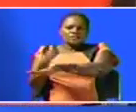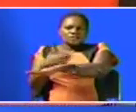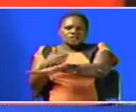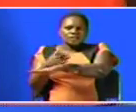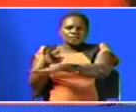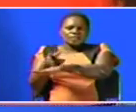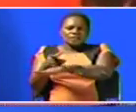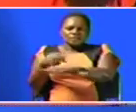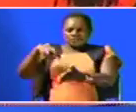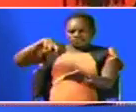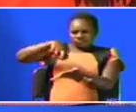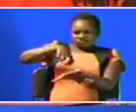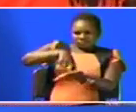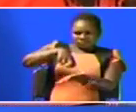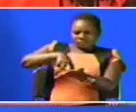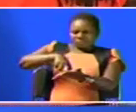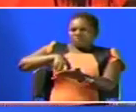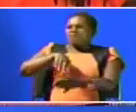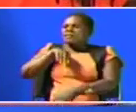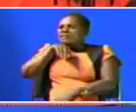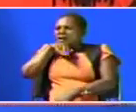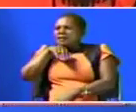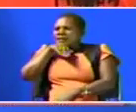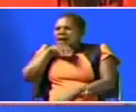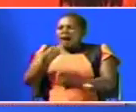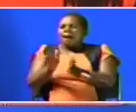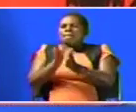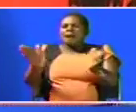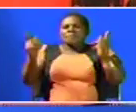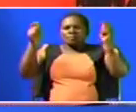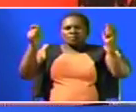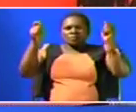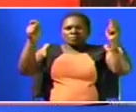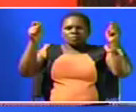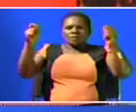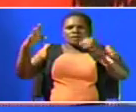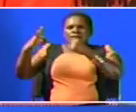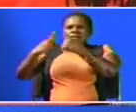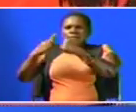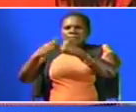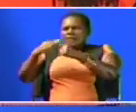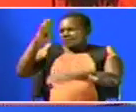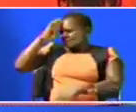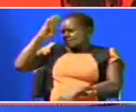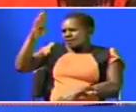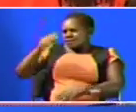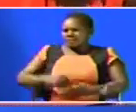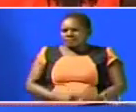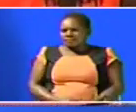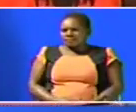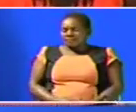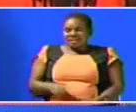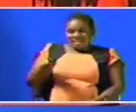he knelt before ODM party leader Raila Odinga in a public rally at Kamukunji grounds in Kibra on Sunday.